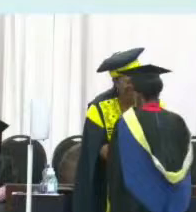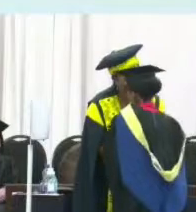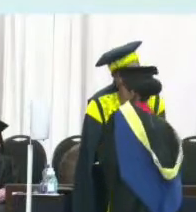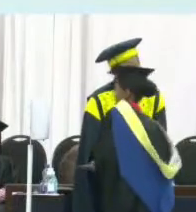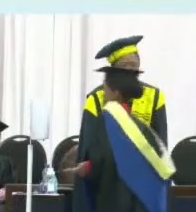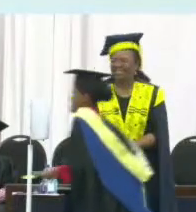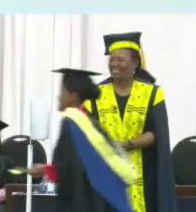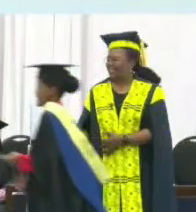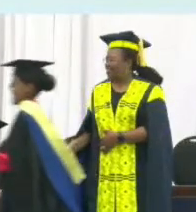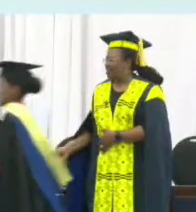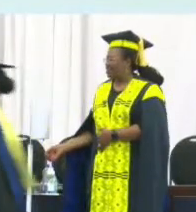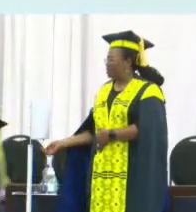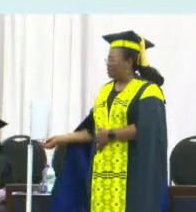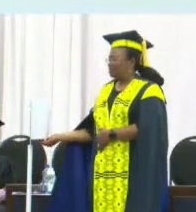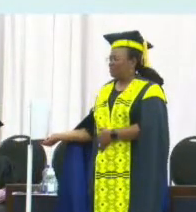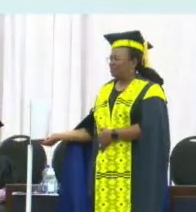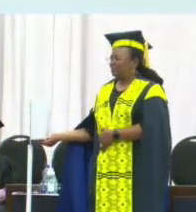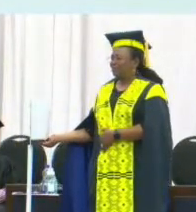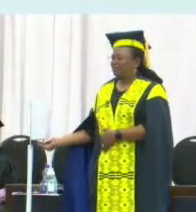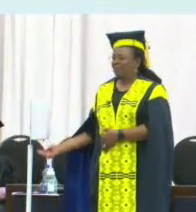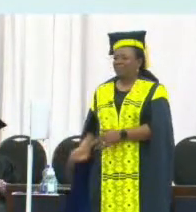Oyama Maseti.